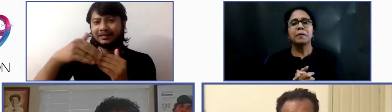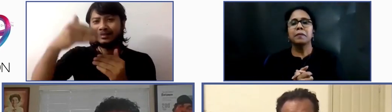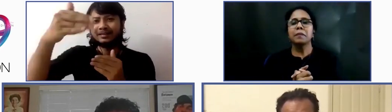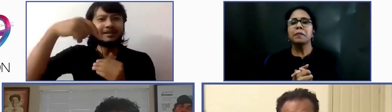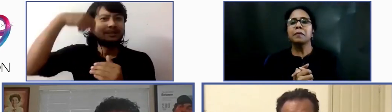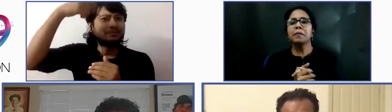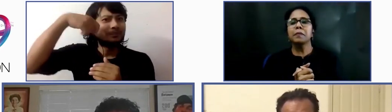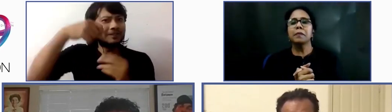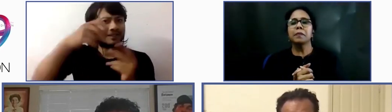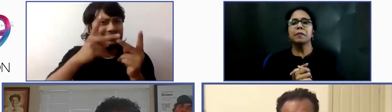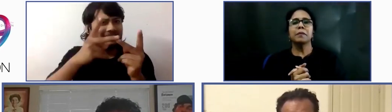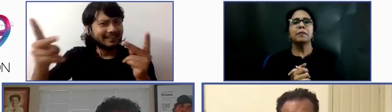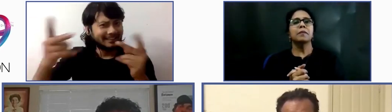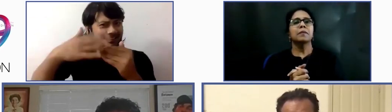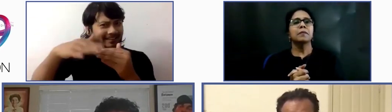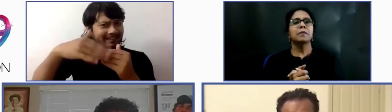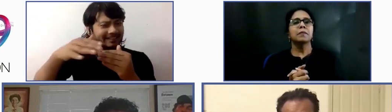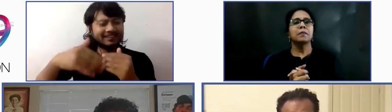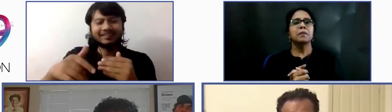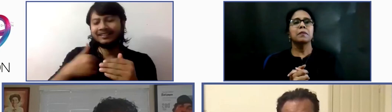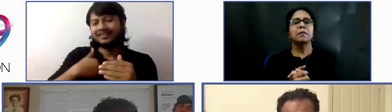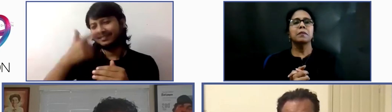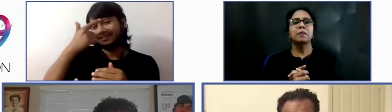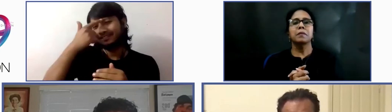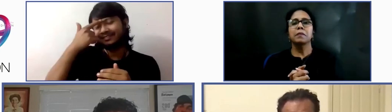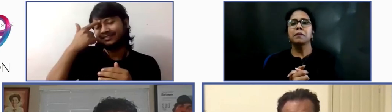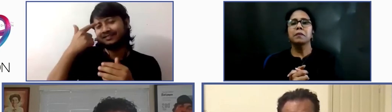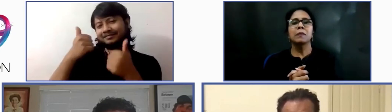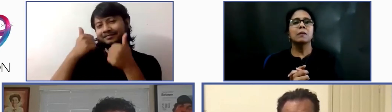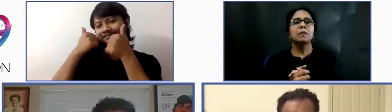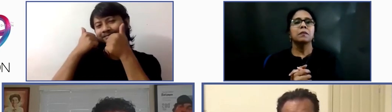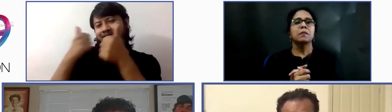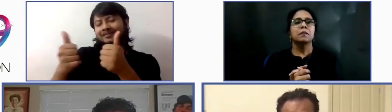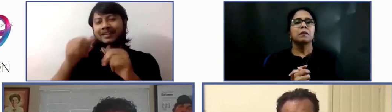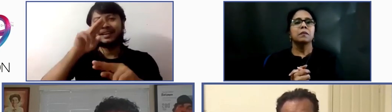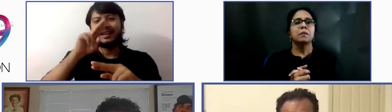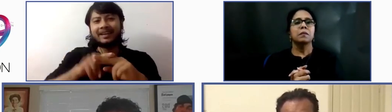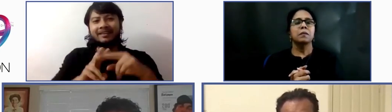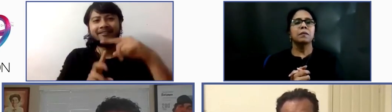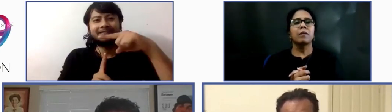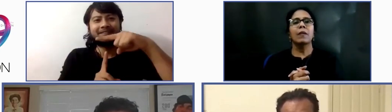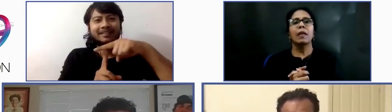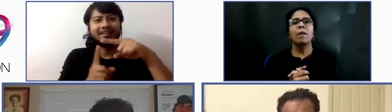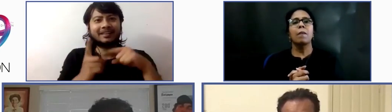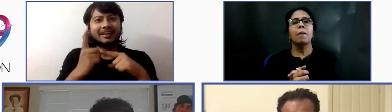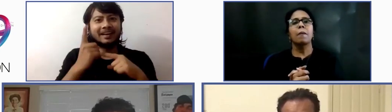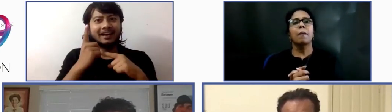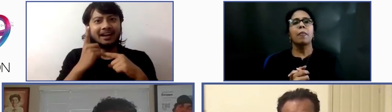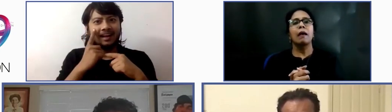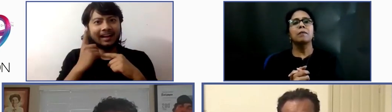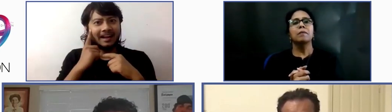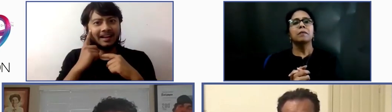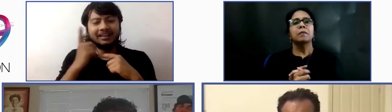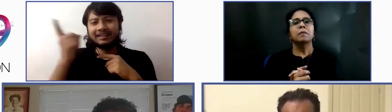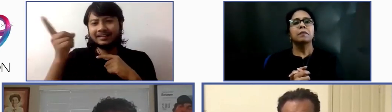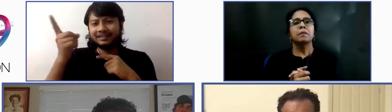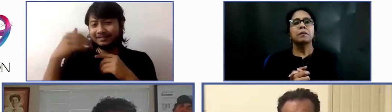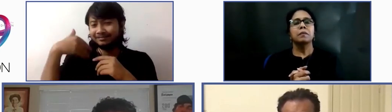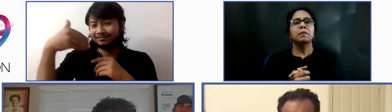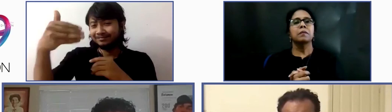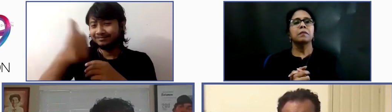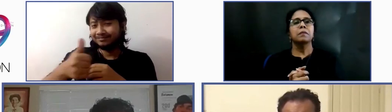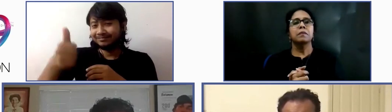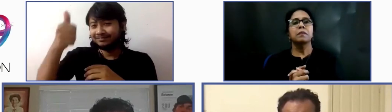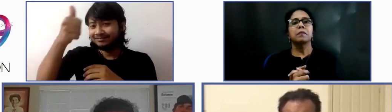multiple initiatives and your role at FTII. I wish you all the best and thank you so much for your time. It's been such an honor